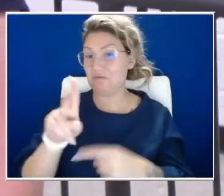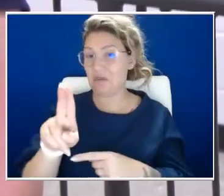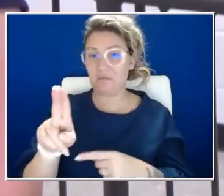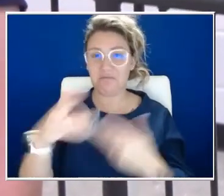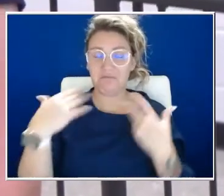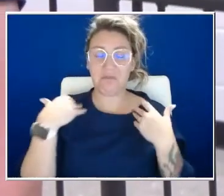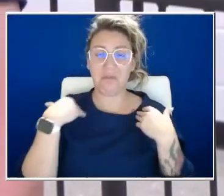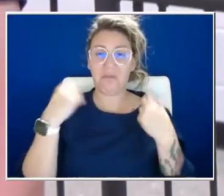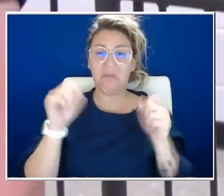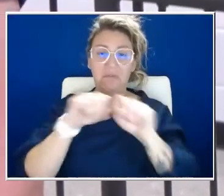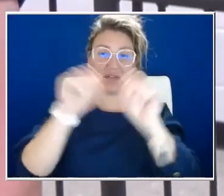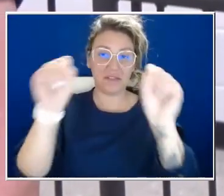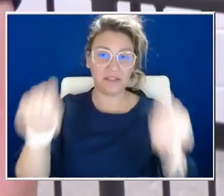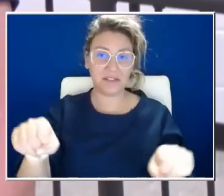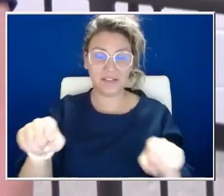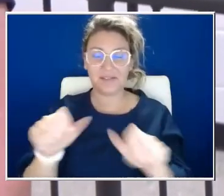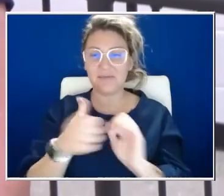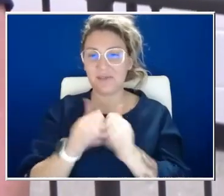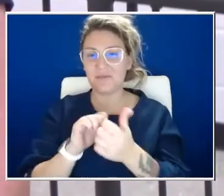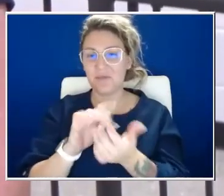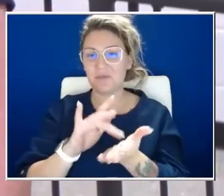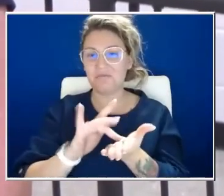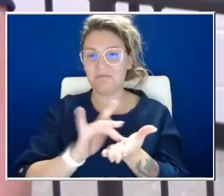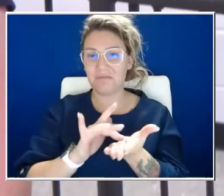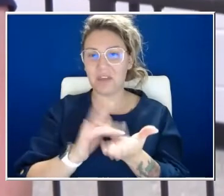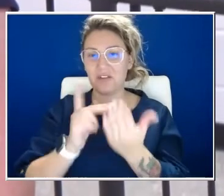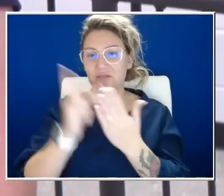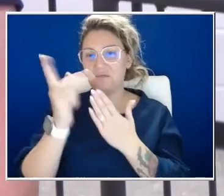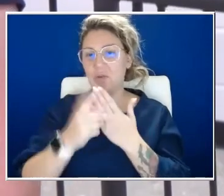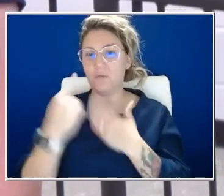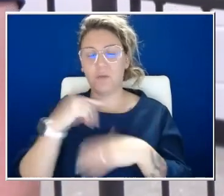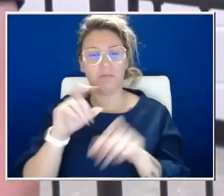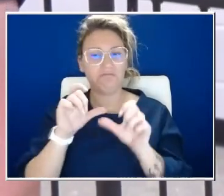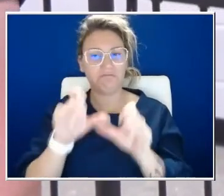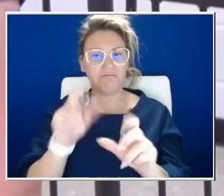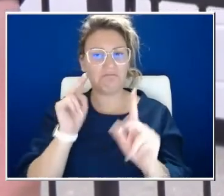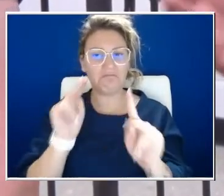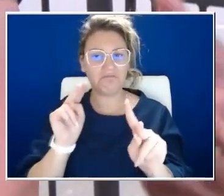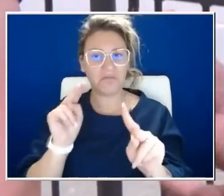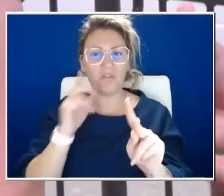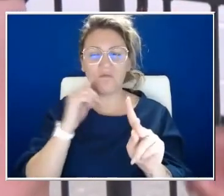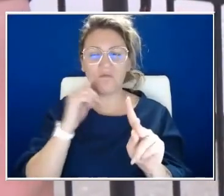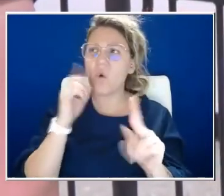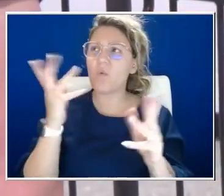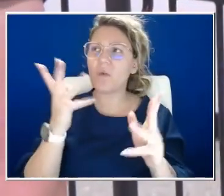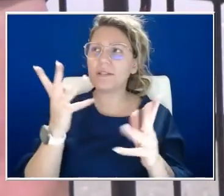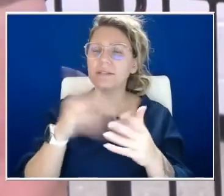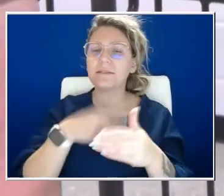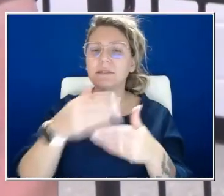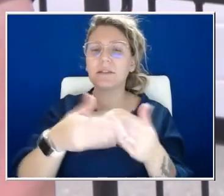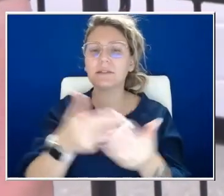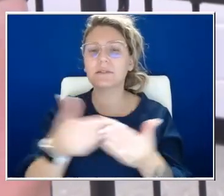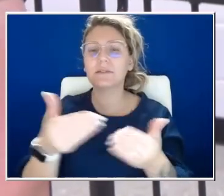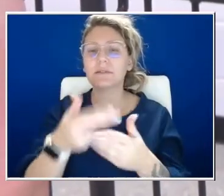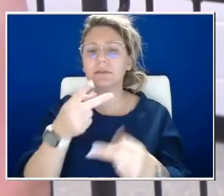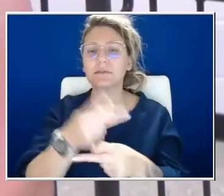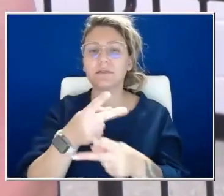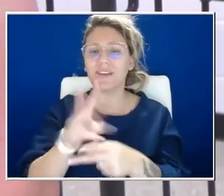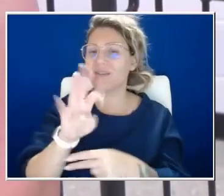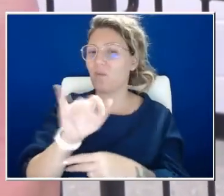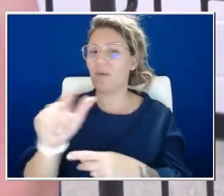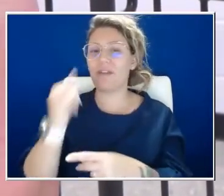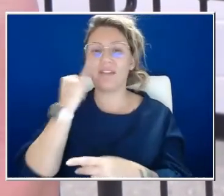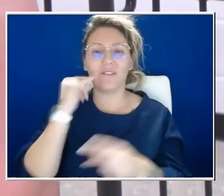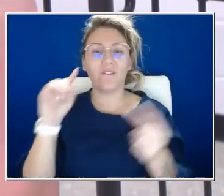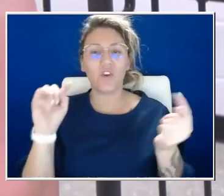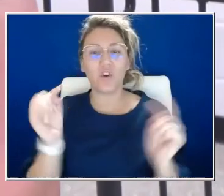program. We continually look for what's the next thing that we're going to do to take care of Will if he gets hurt, to give